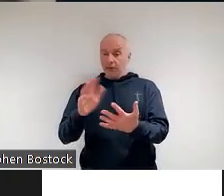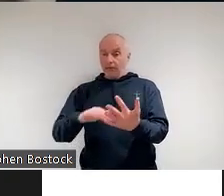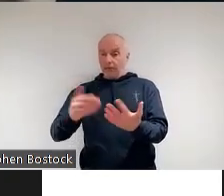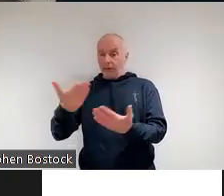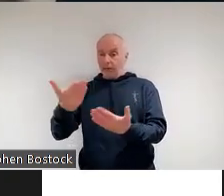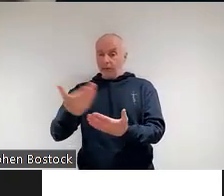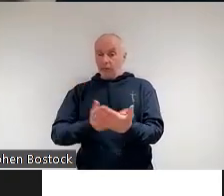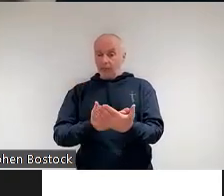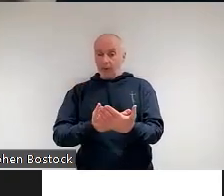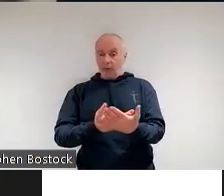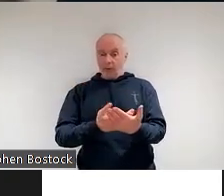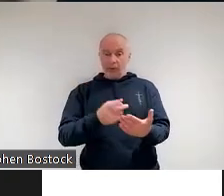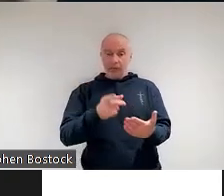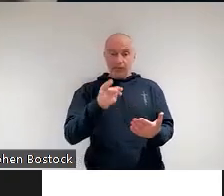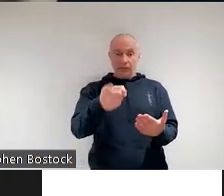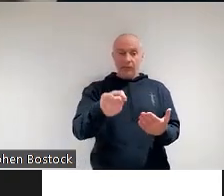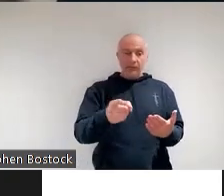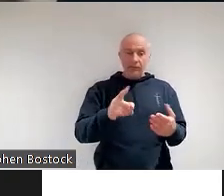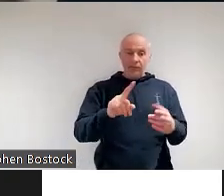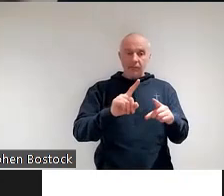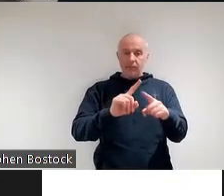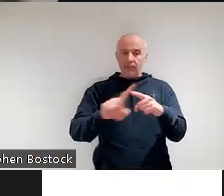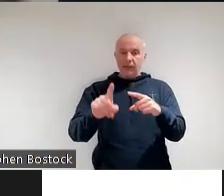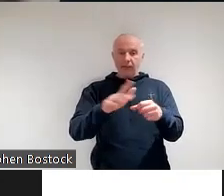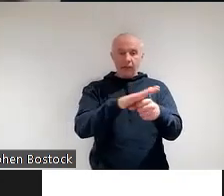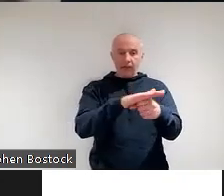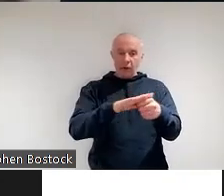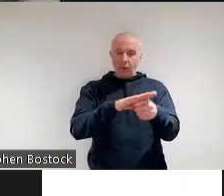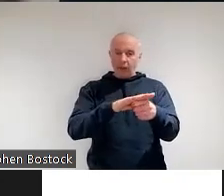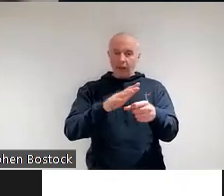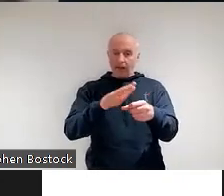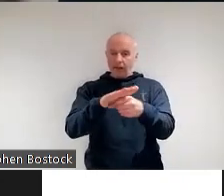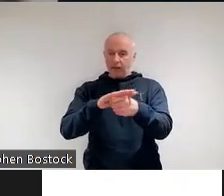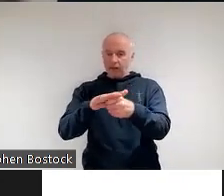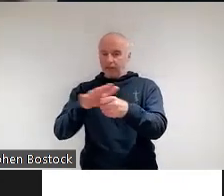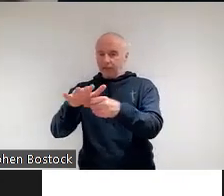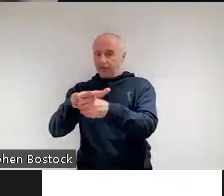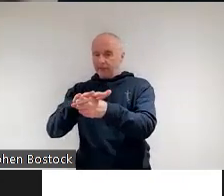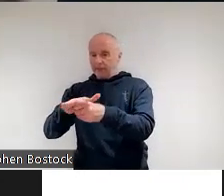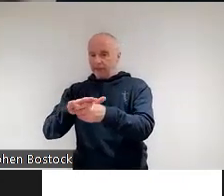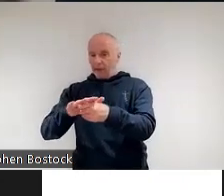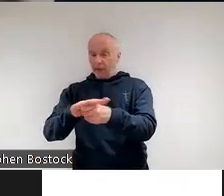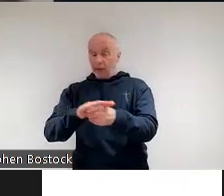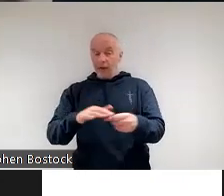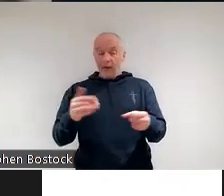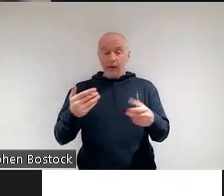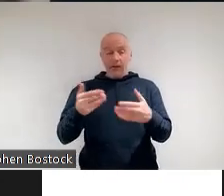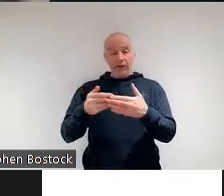at quite lots of locations, unlike the previous